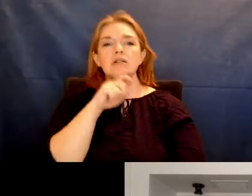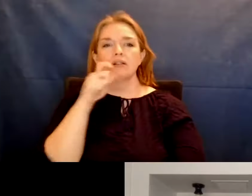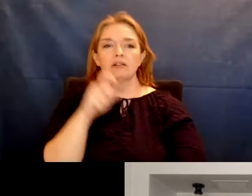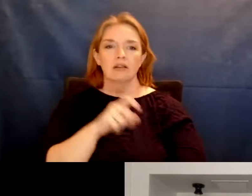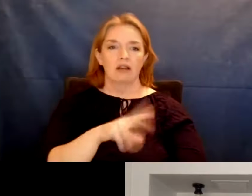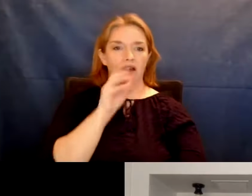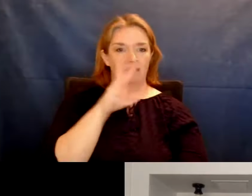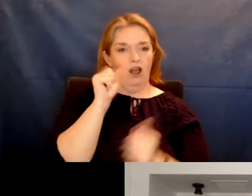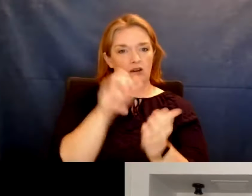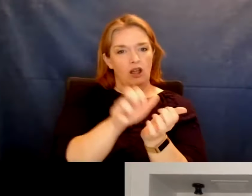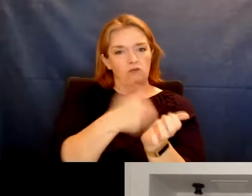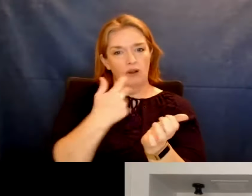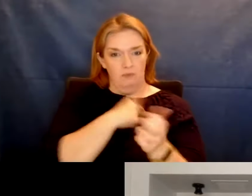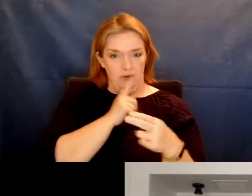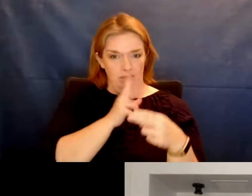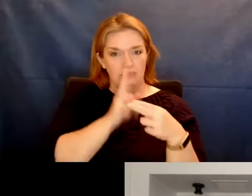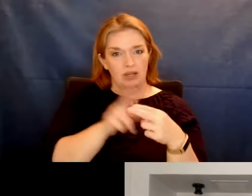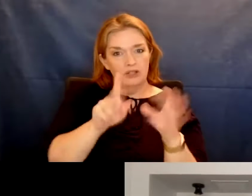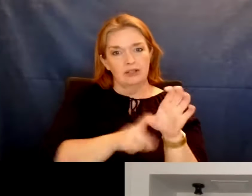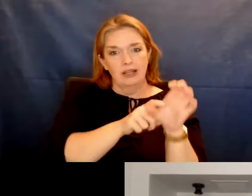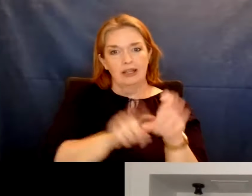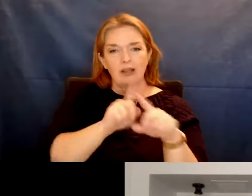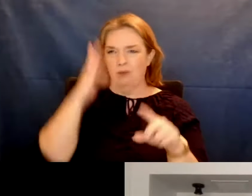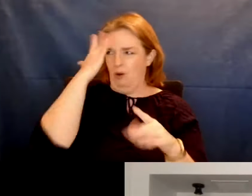we mention a dangling but qua heel.